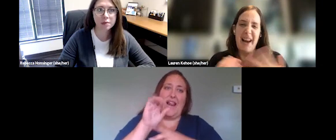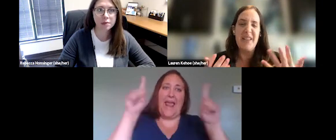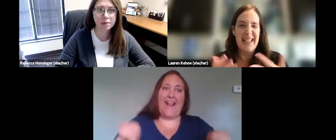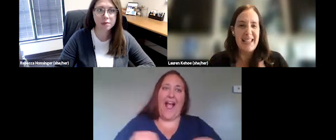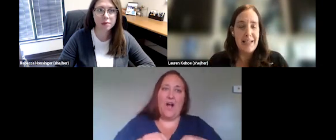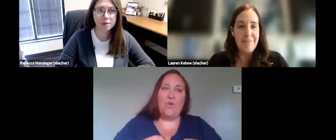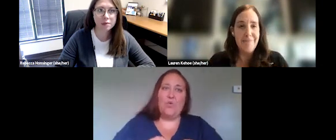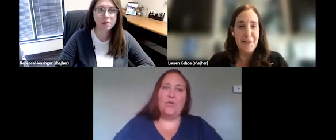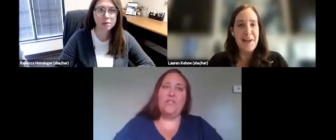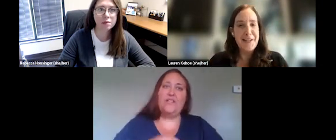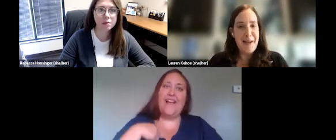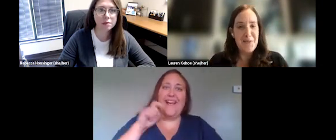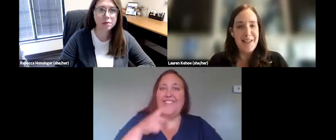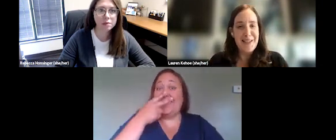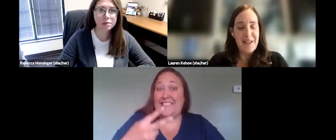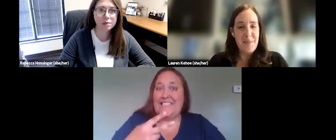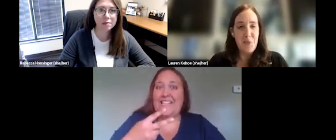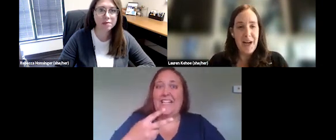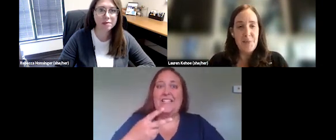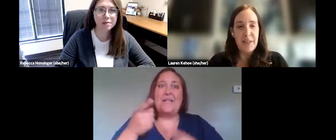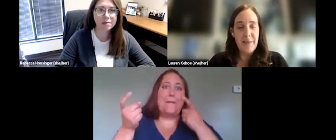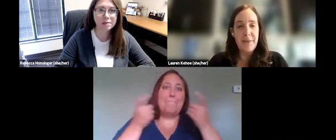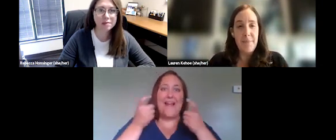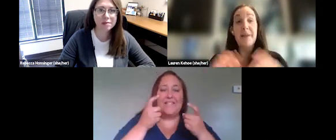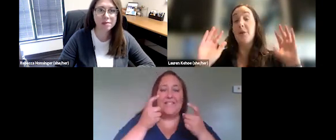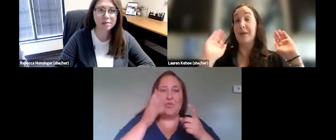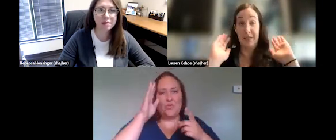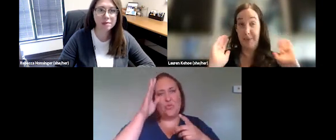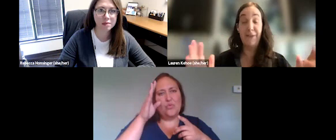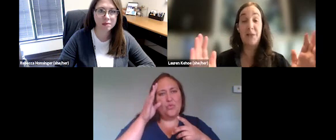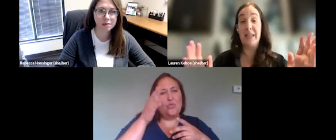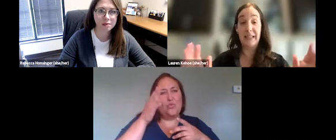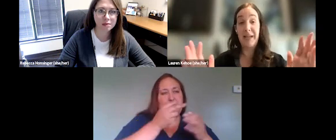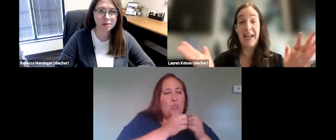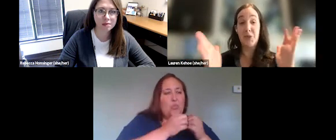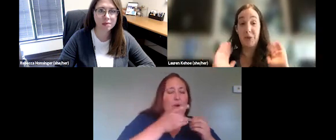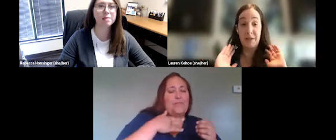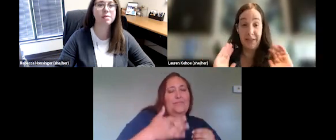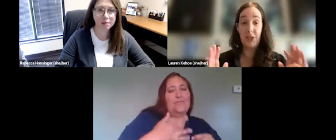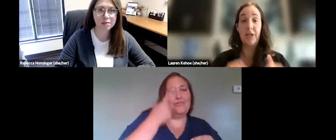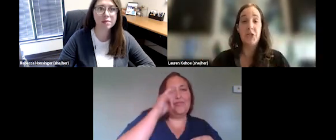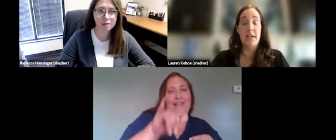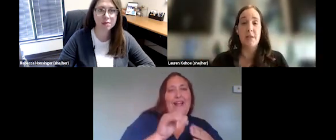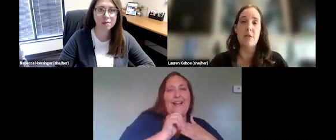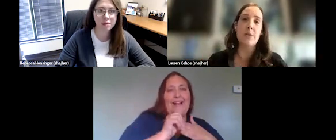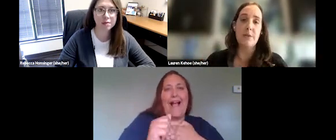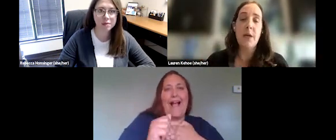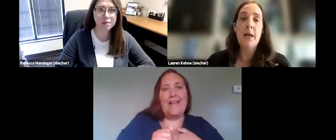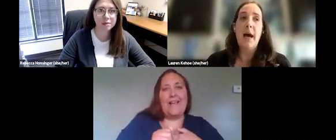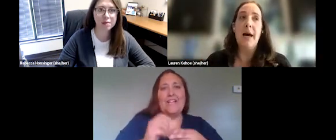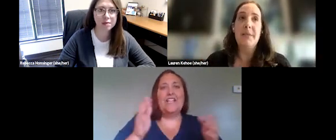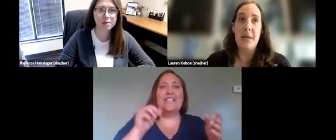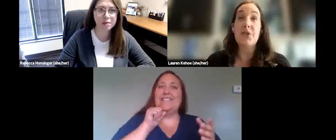But I'd have to kind of see the content management system to speak more expertly about that. But again, specifically within LibGuides, we were discouraging the use